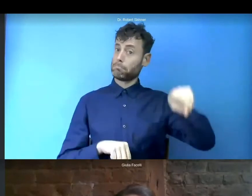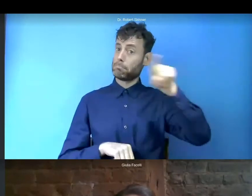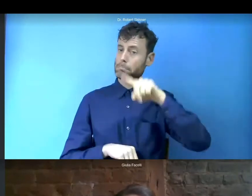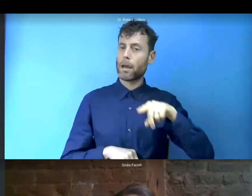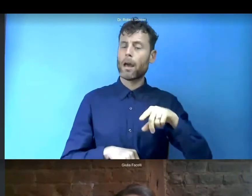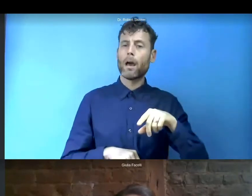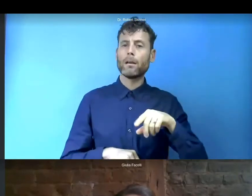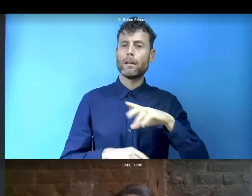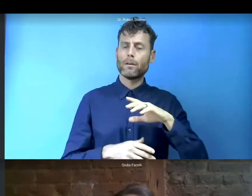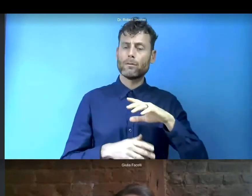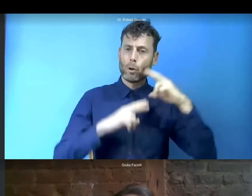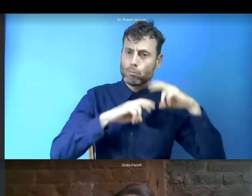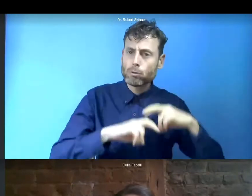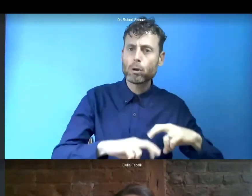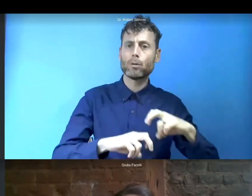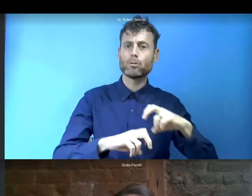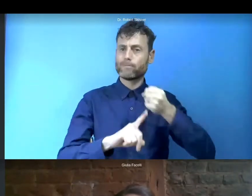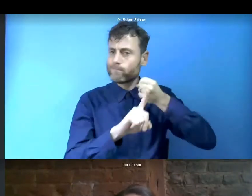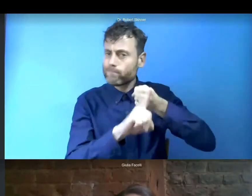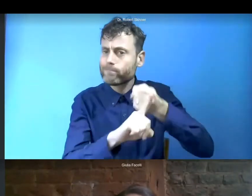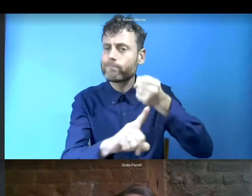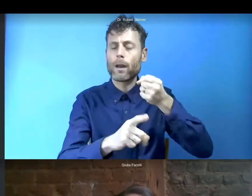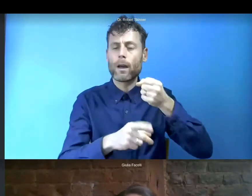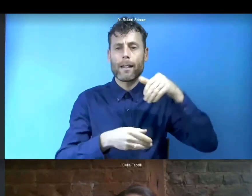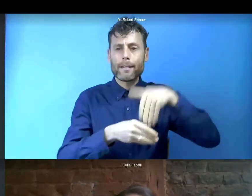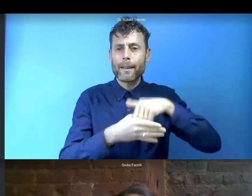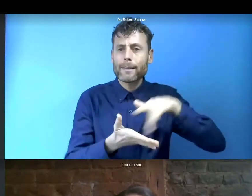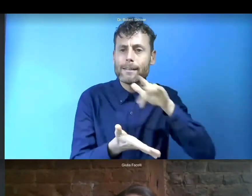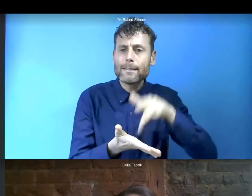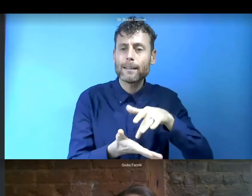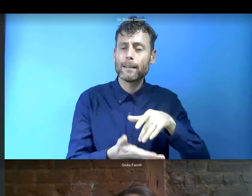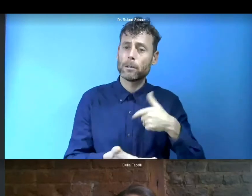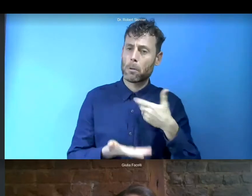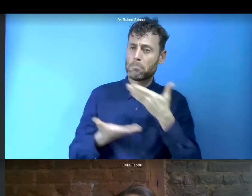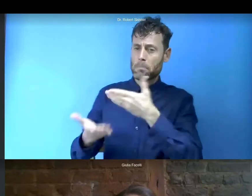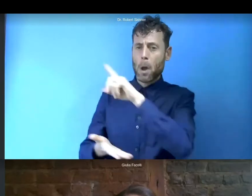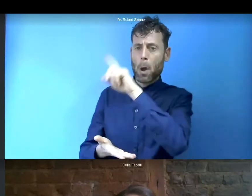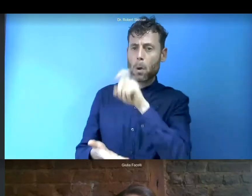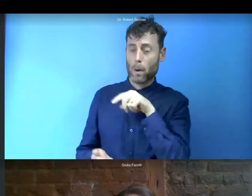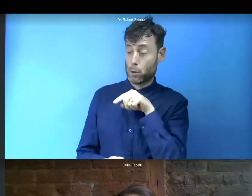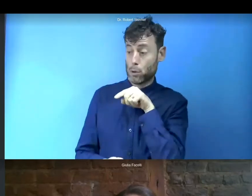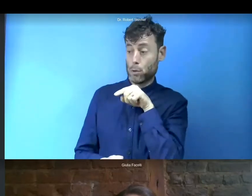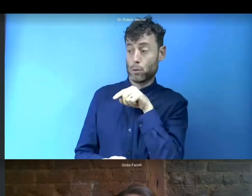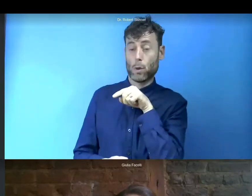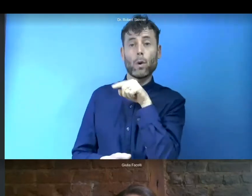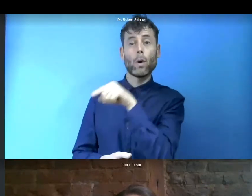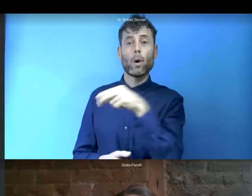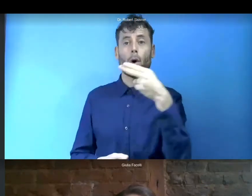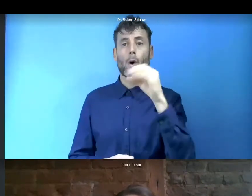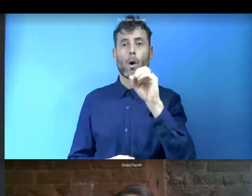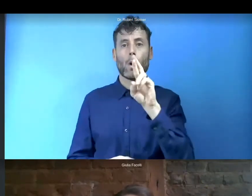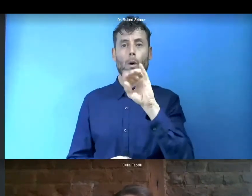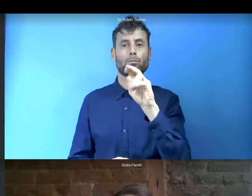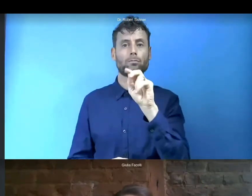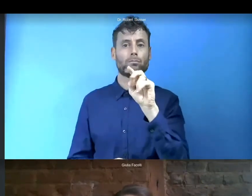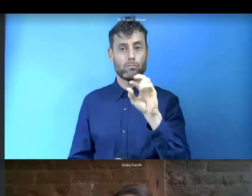are actually the new opportunities for the sector provided by, we are very curious, Horizon Europe, the next